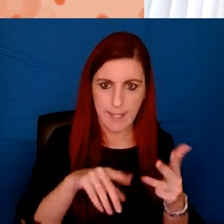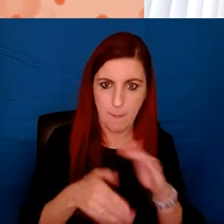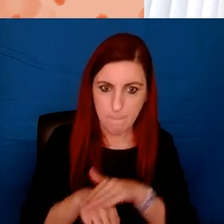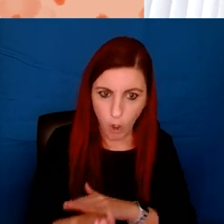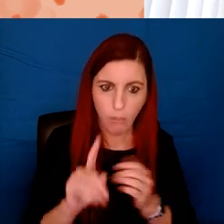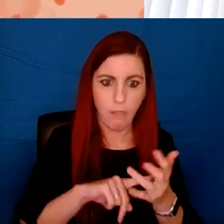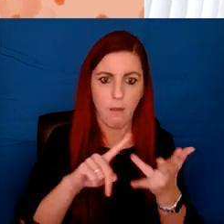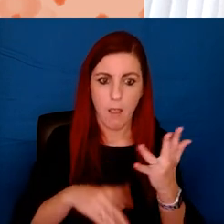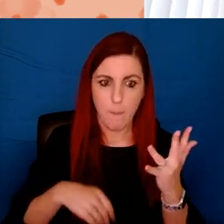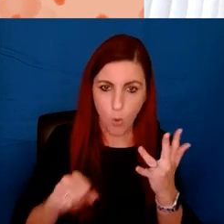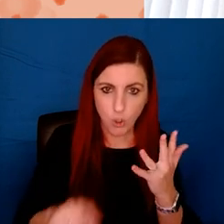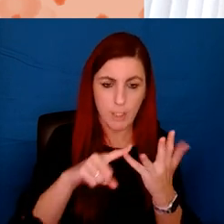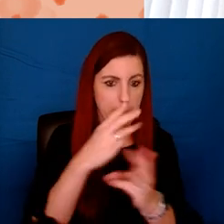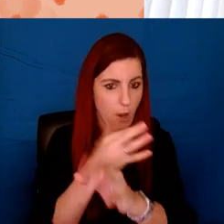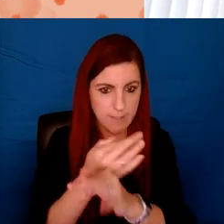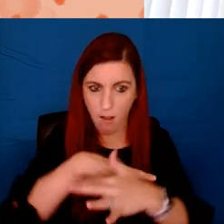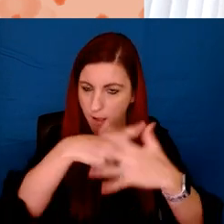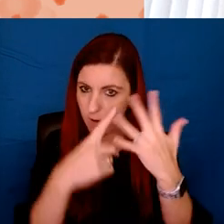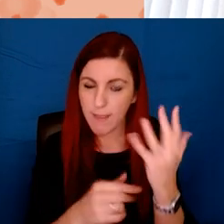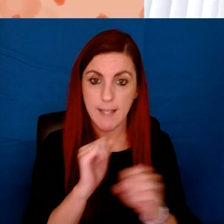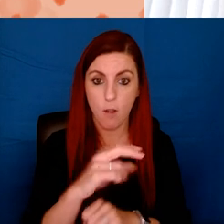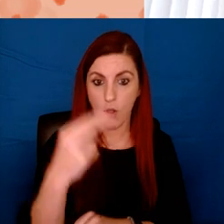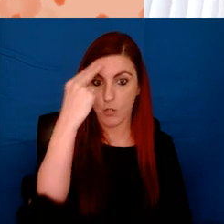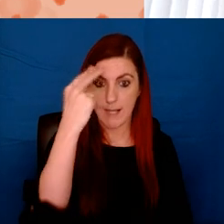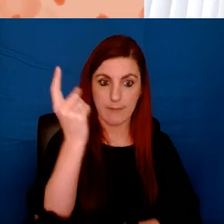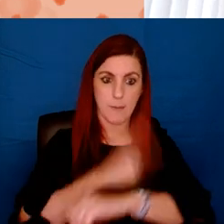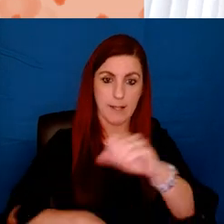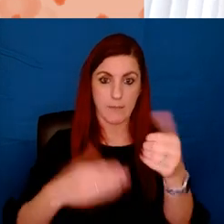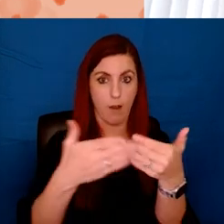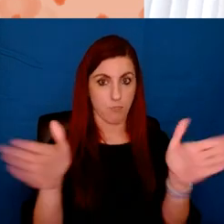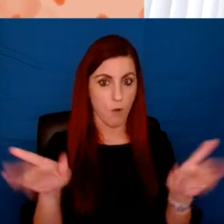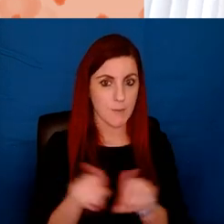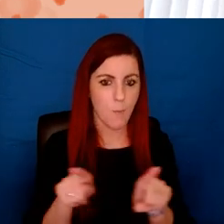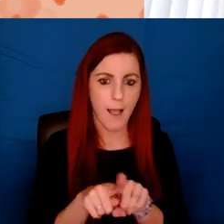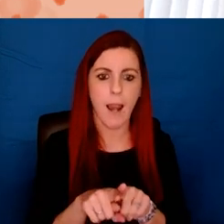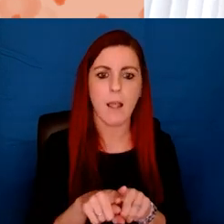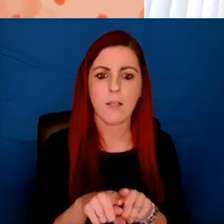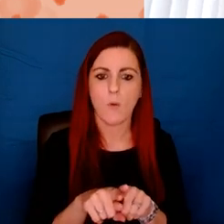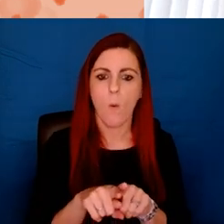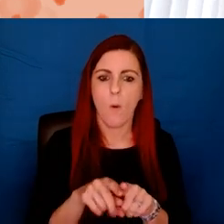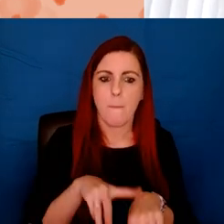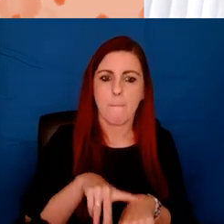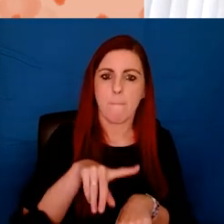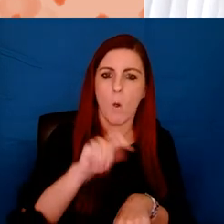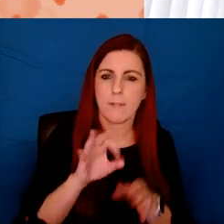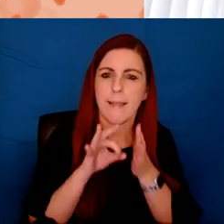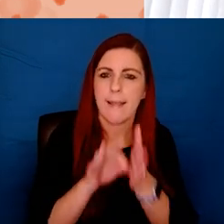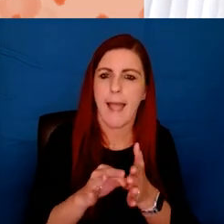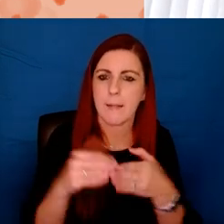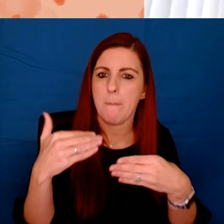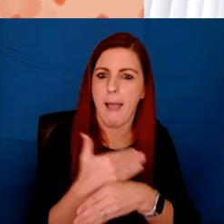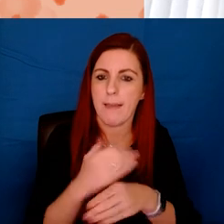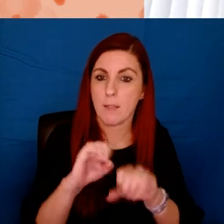birth, parenting and abortion. And our understanding of disability is extremely broad as well. We're mostly informed by